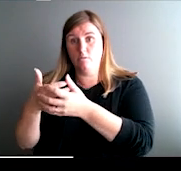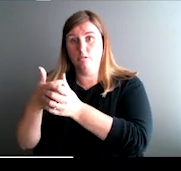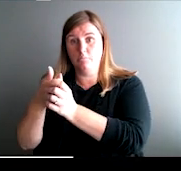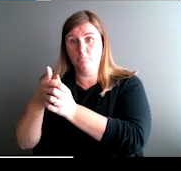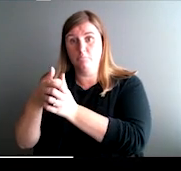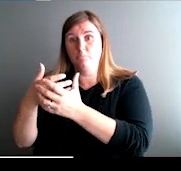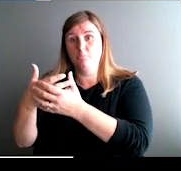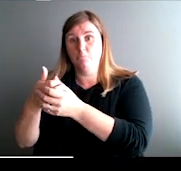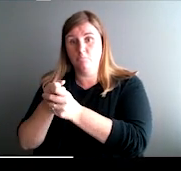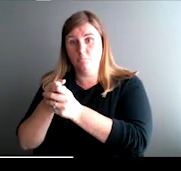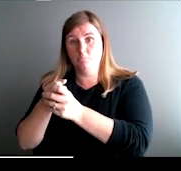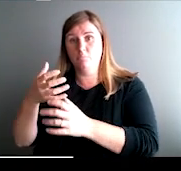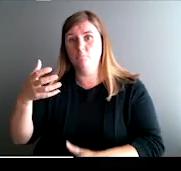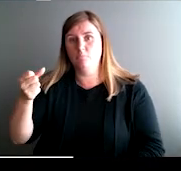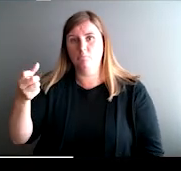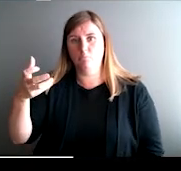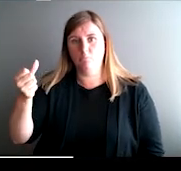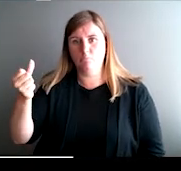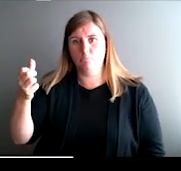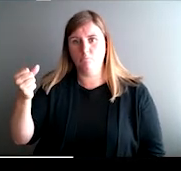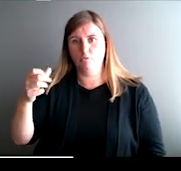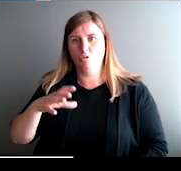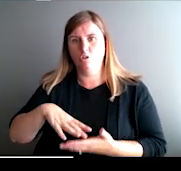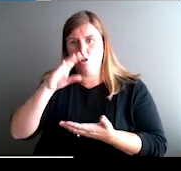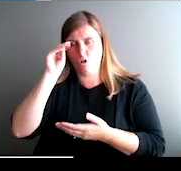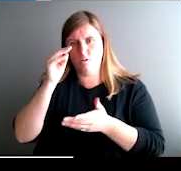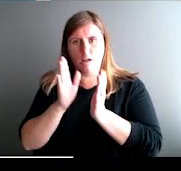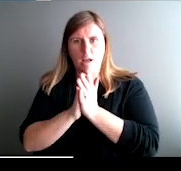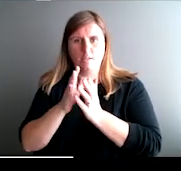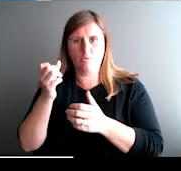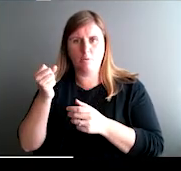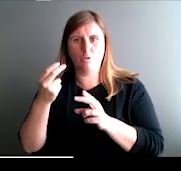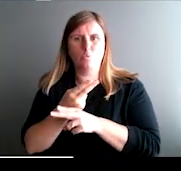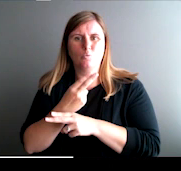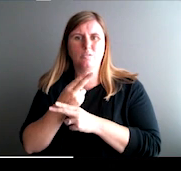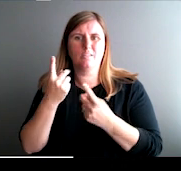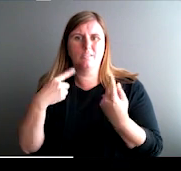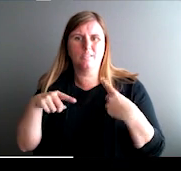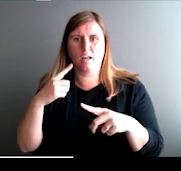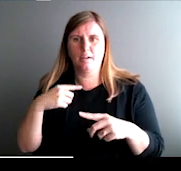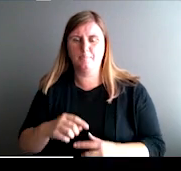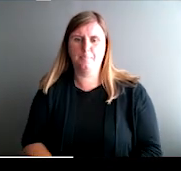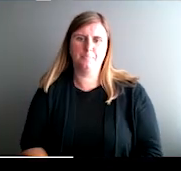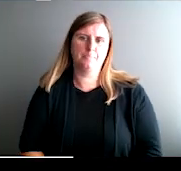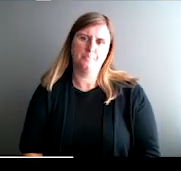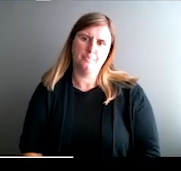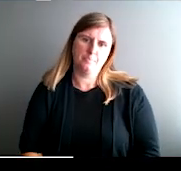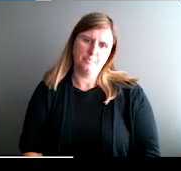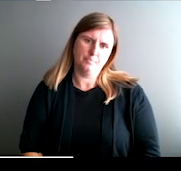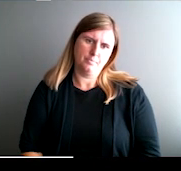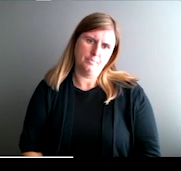their, when they close, boom, you get the milk, and you learn to ask for milk using the sign for